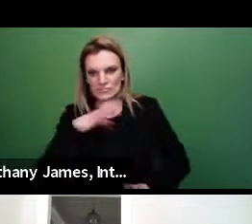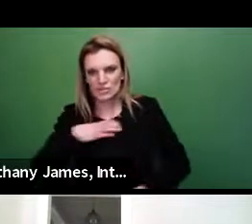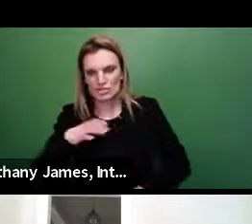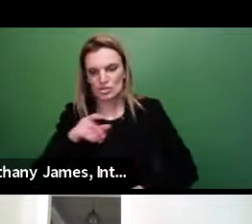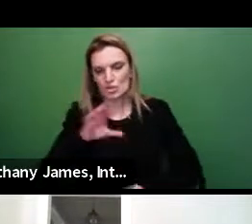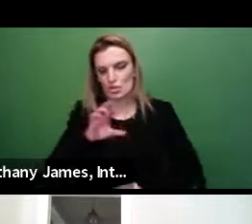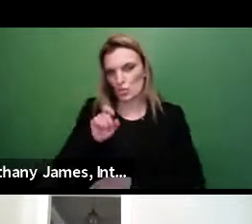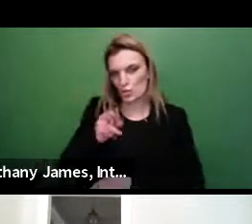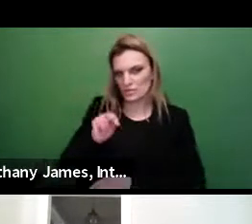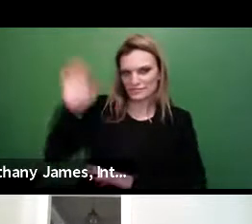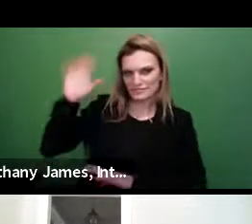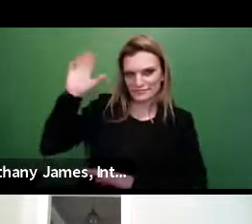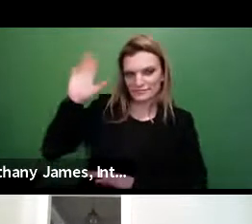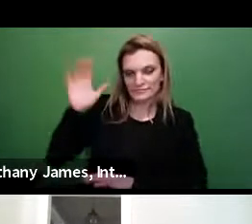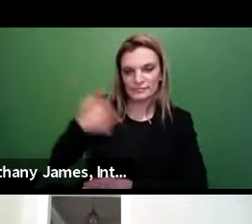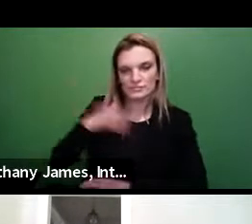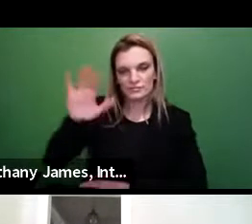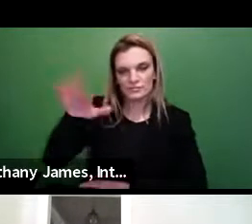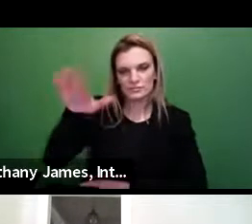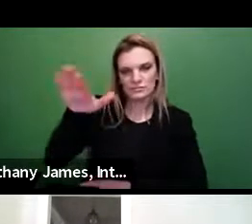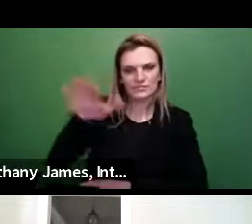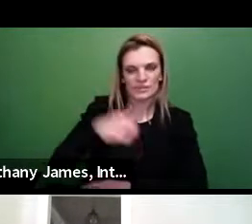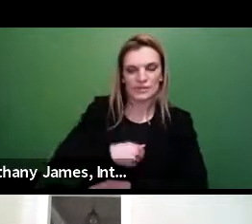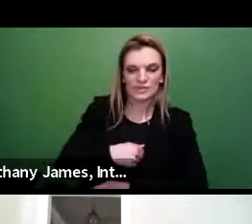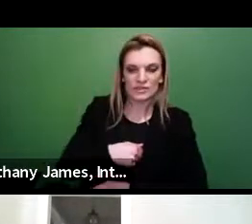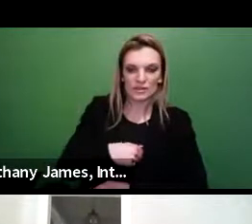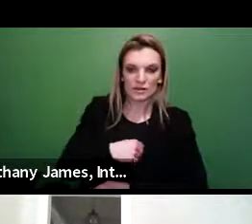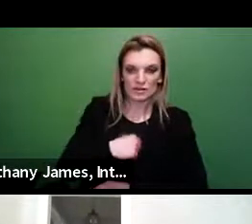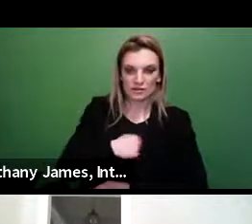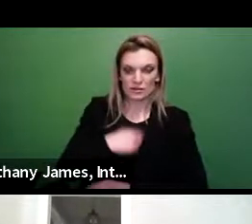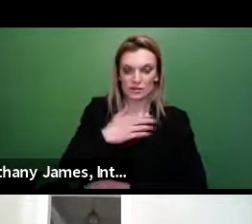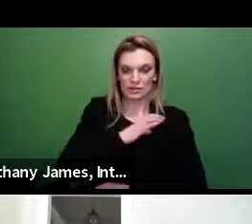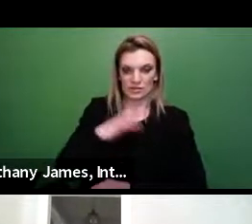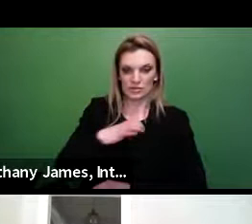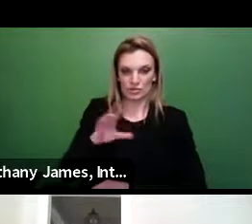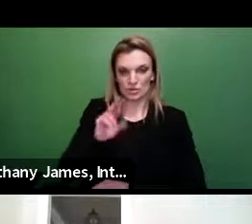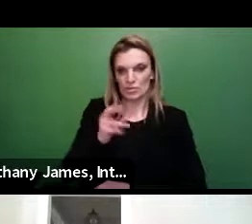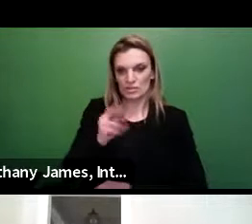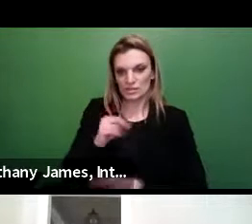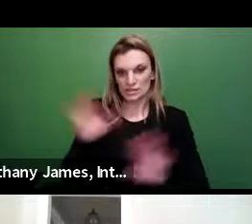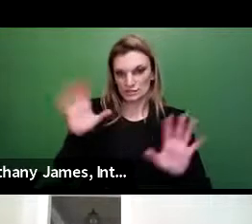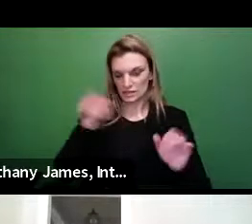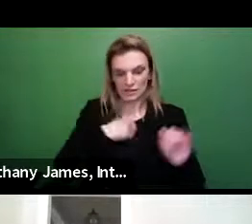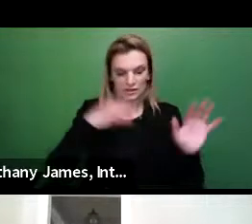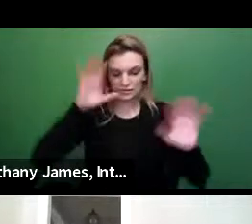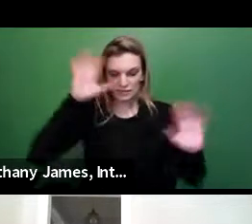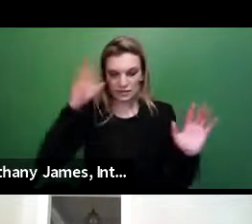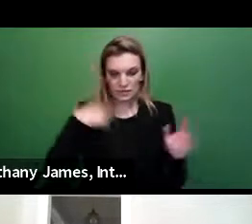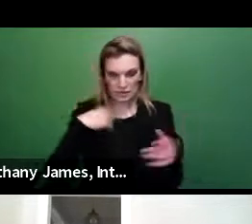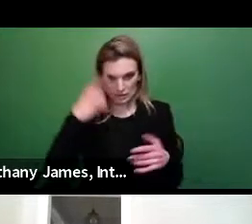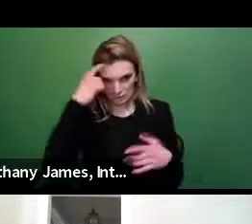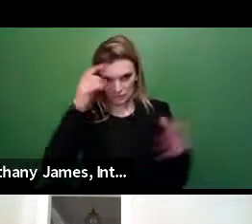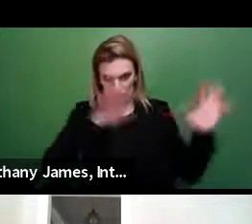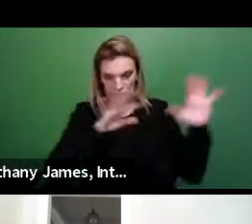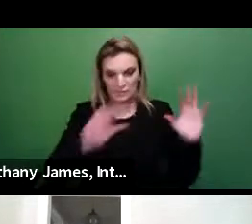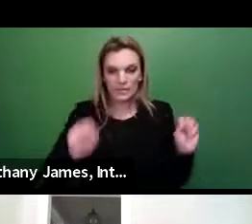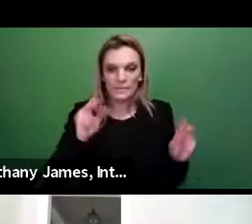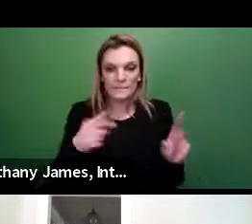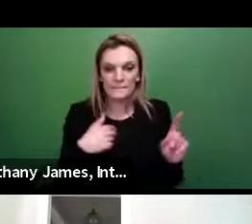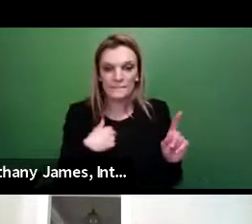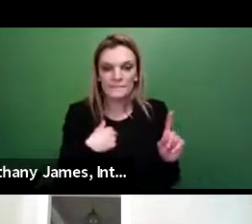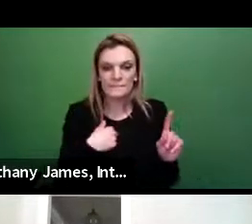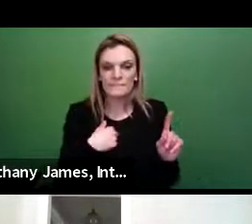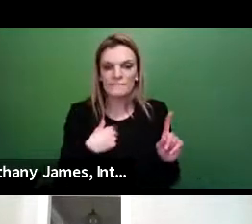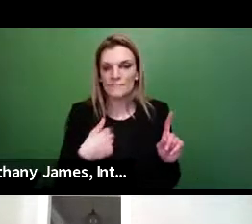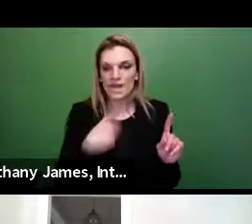I'm sorry, it's Director Roberson. I'm Commissioner Roberson, sorry. Flipping over from my last call. I would just like to abstain since I